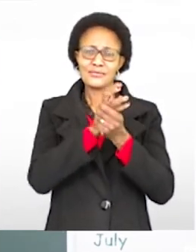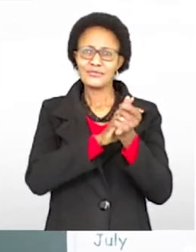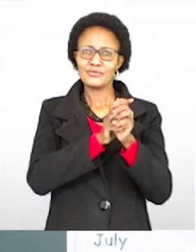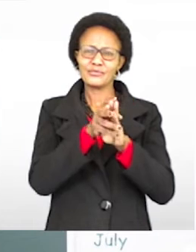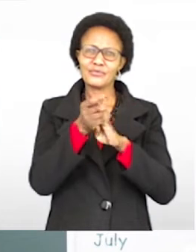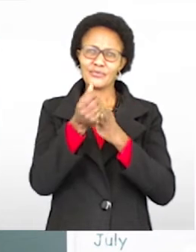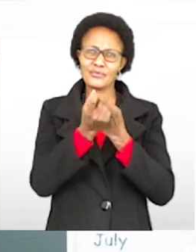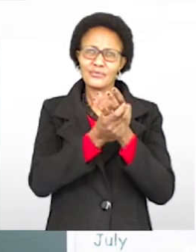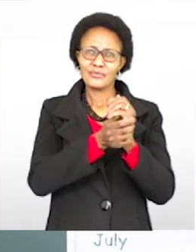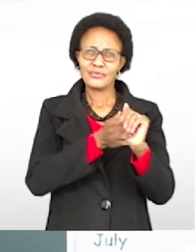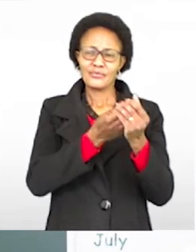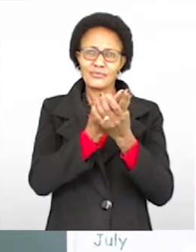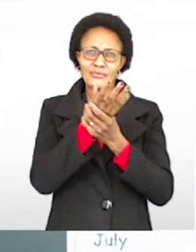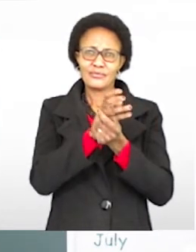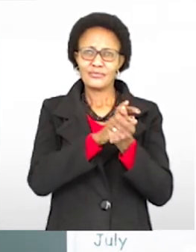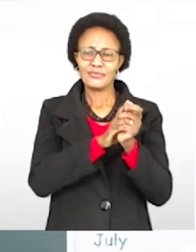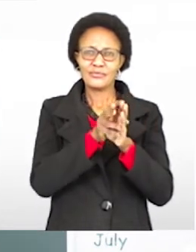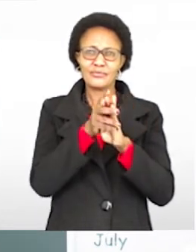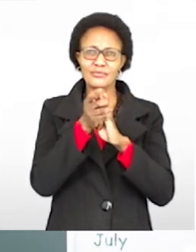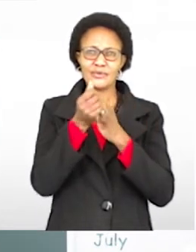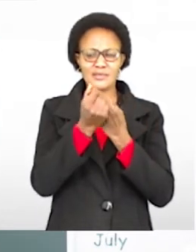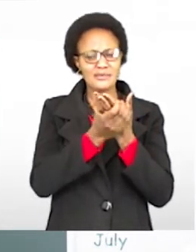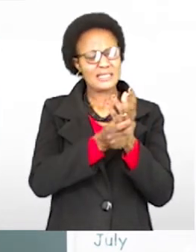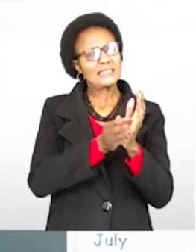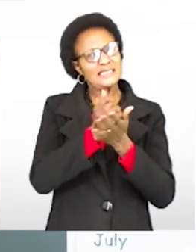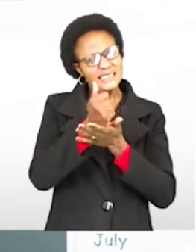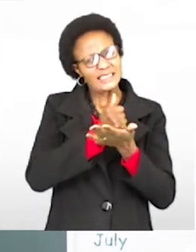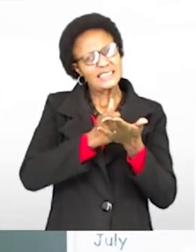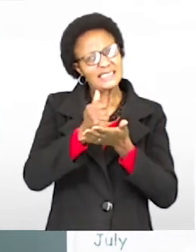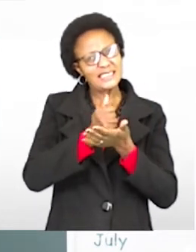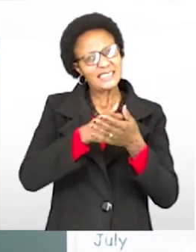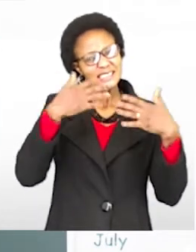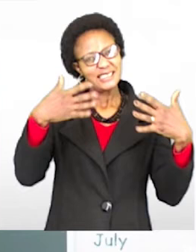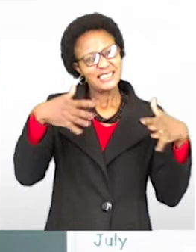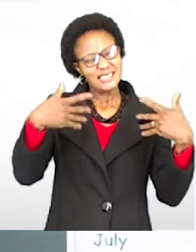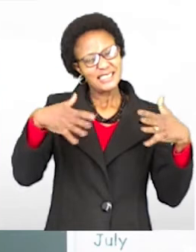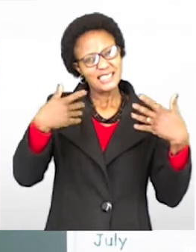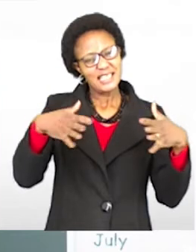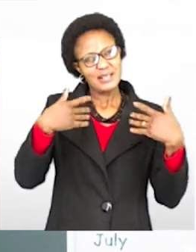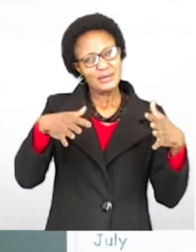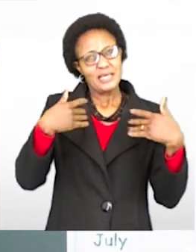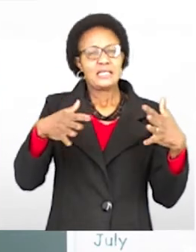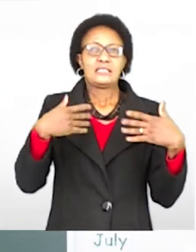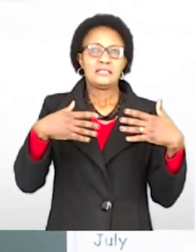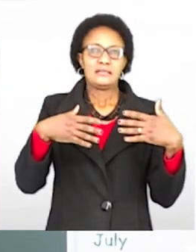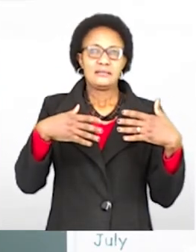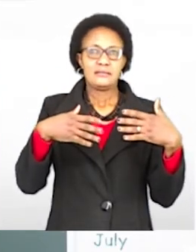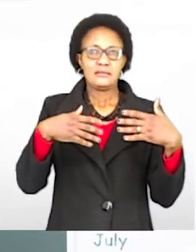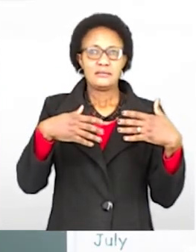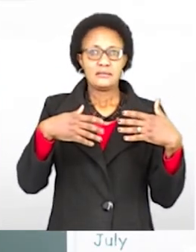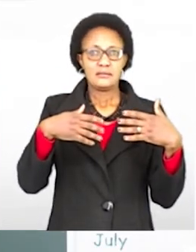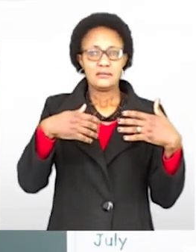germs are on our hands and fingers. You can even dry your hands. And don't forget